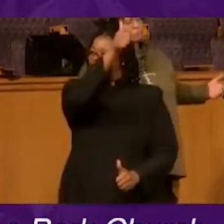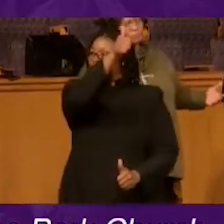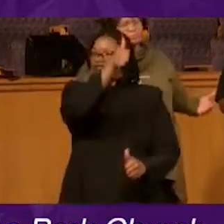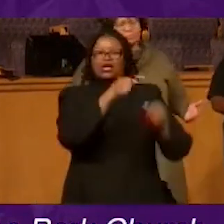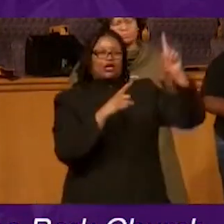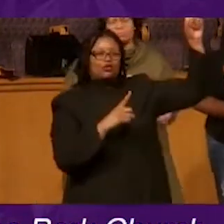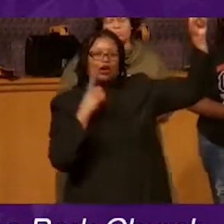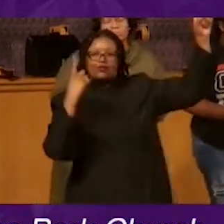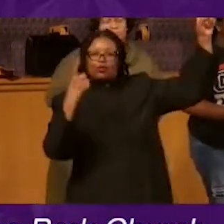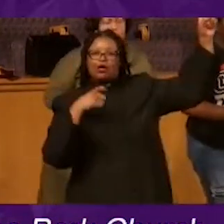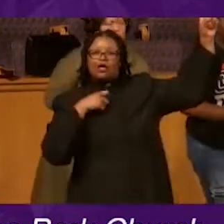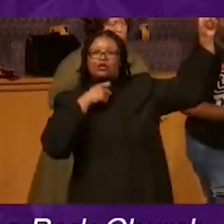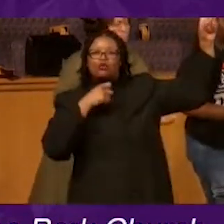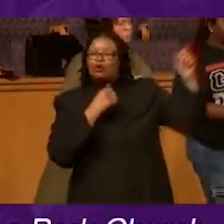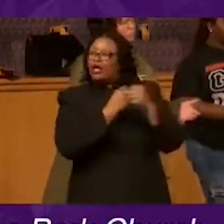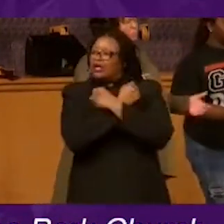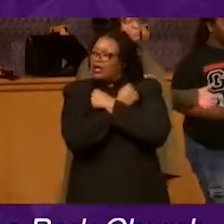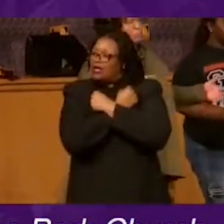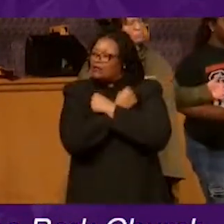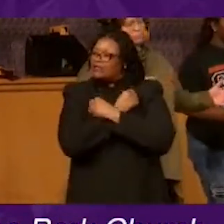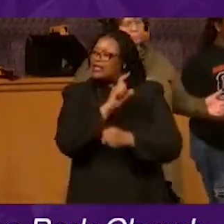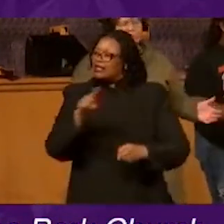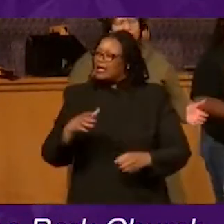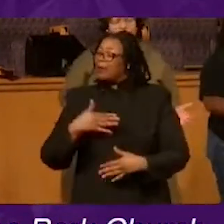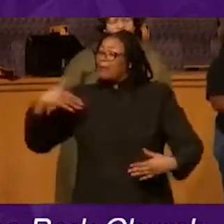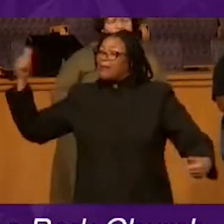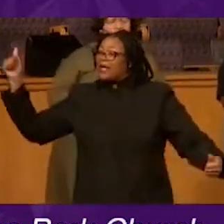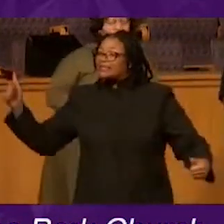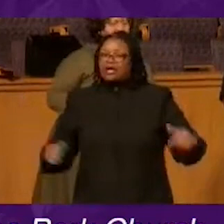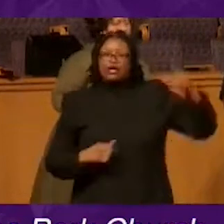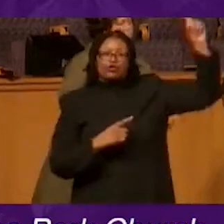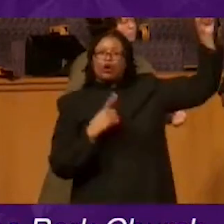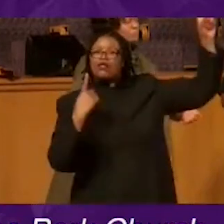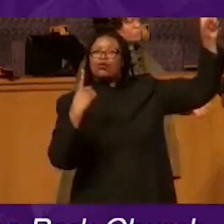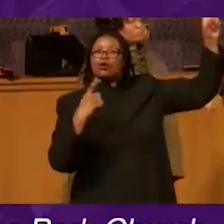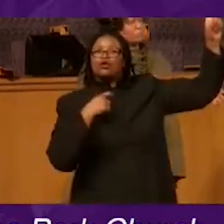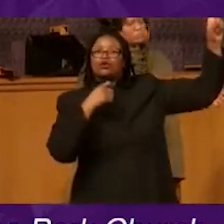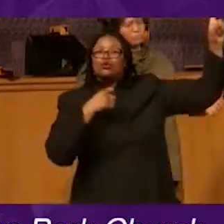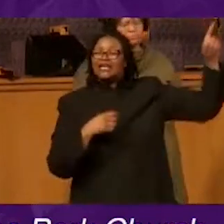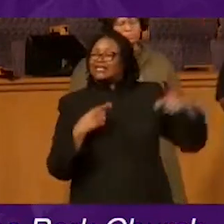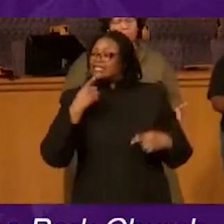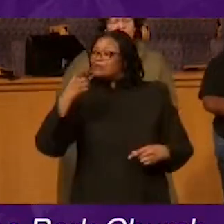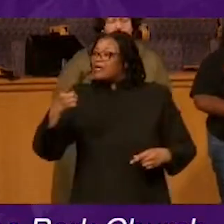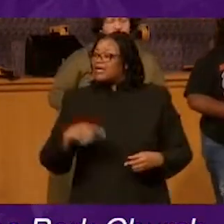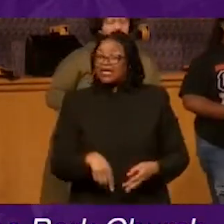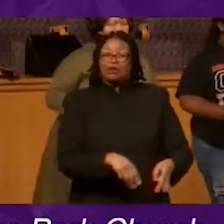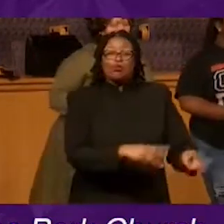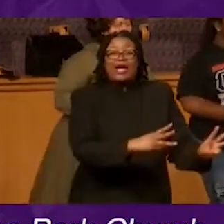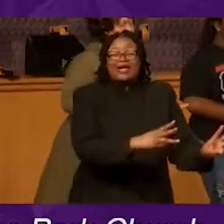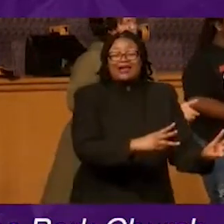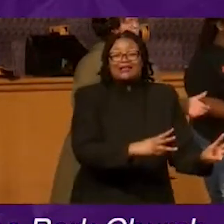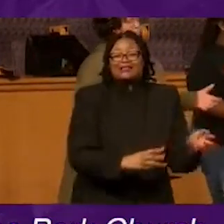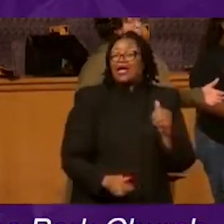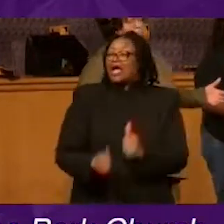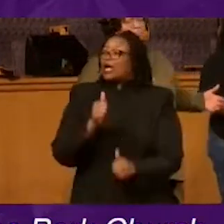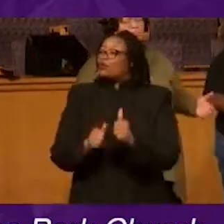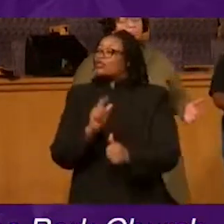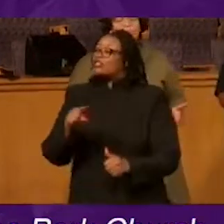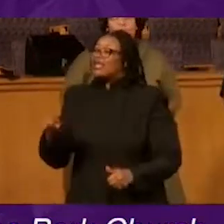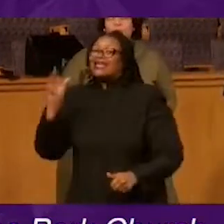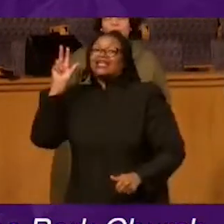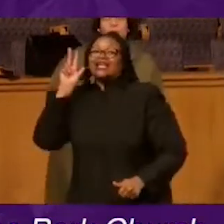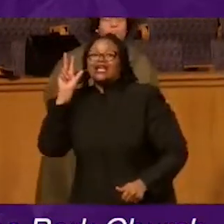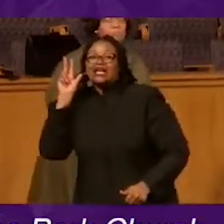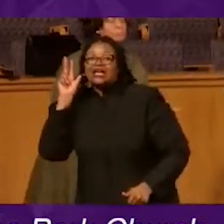the one who loves them best. You are the one who can speak in ways in which they can